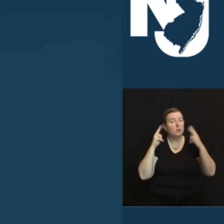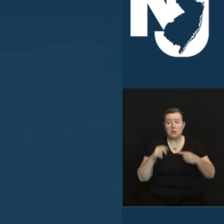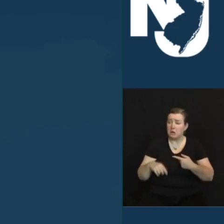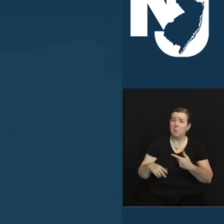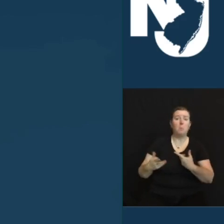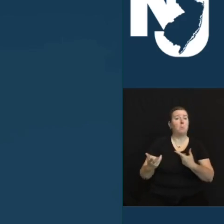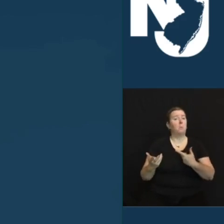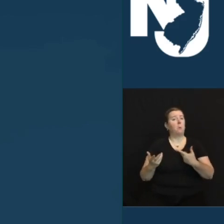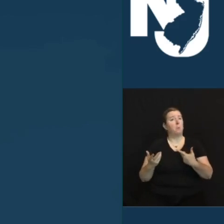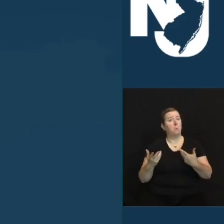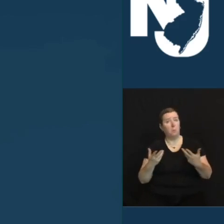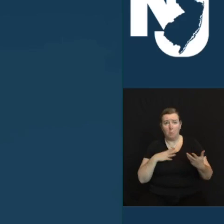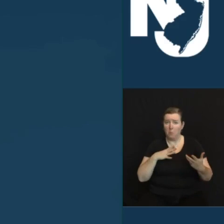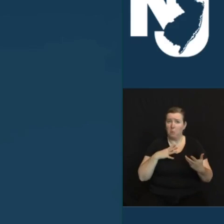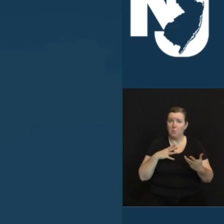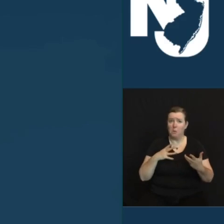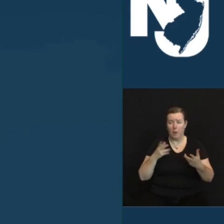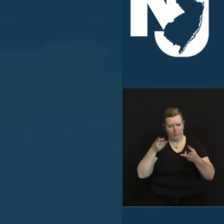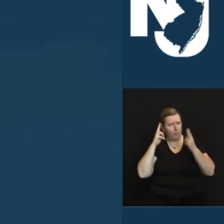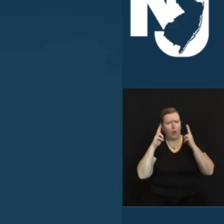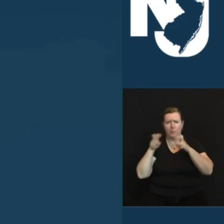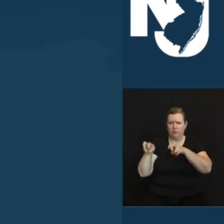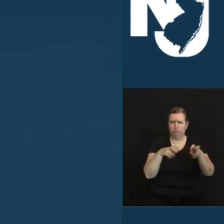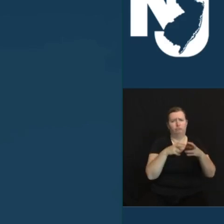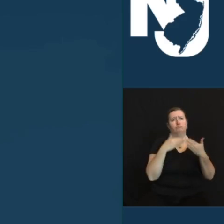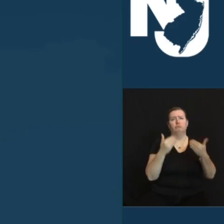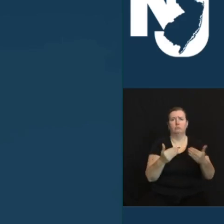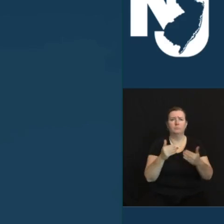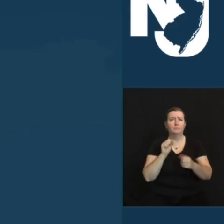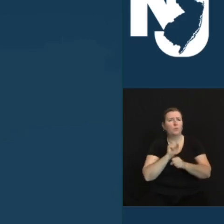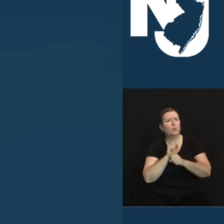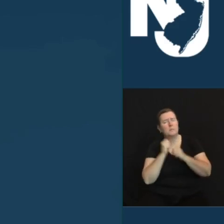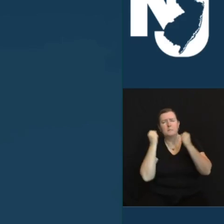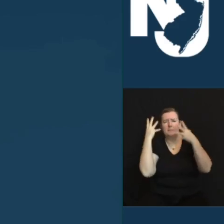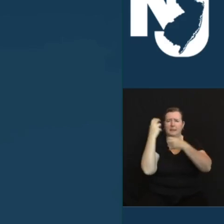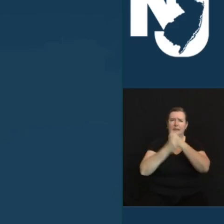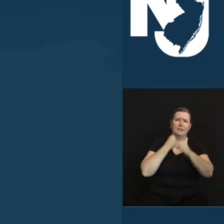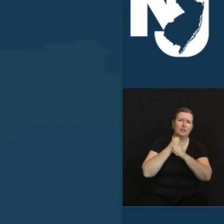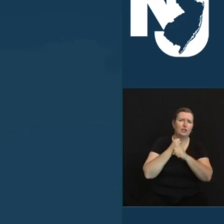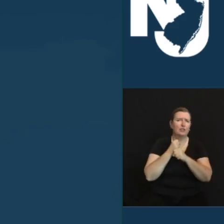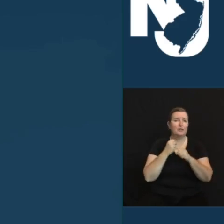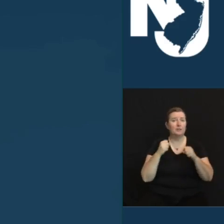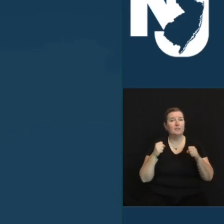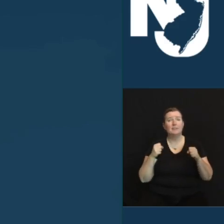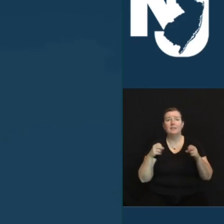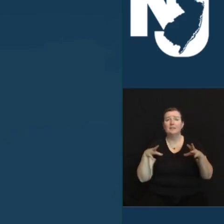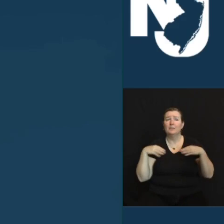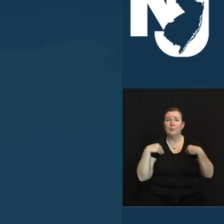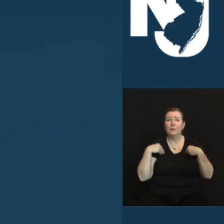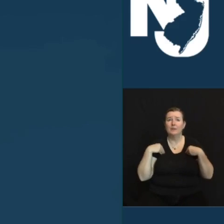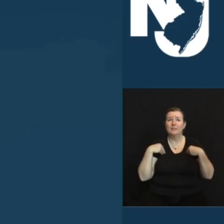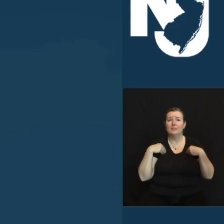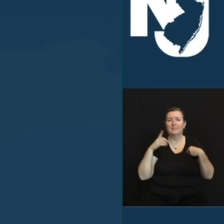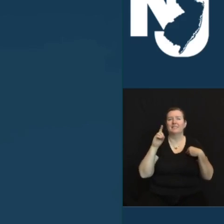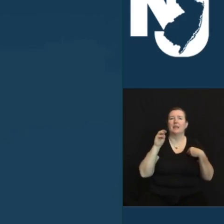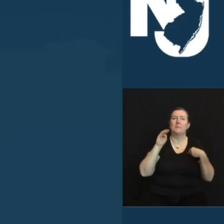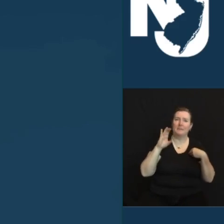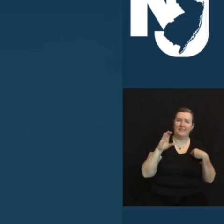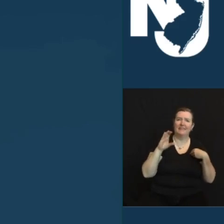For more than a half a century, Domenic worked as a barber and was the longtime co-owner of Domenic and Pietro's